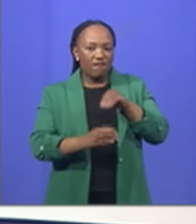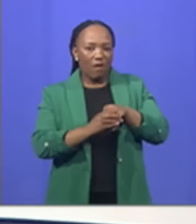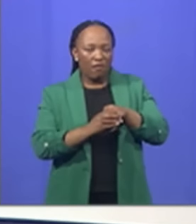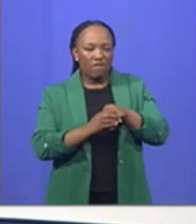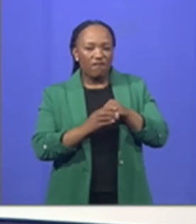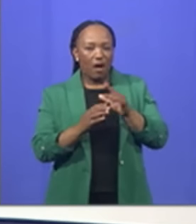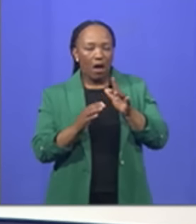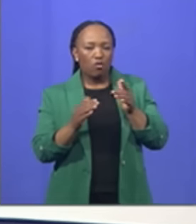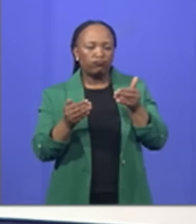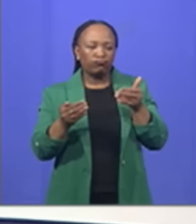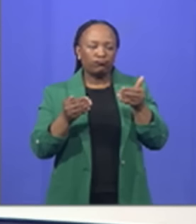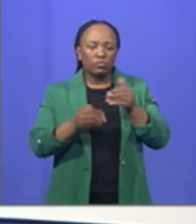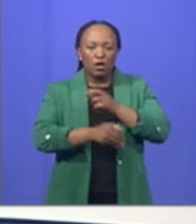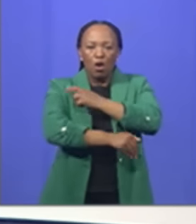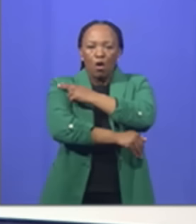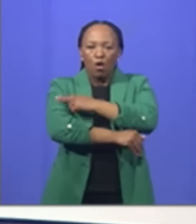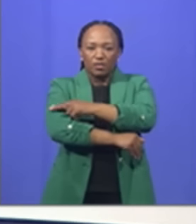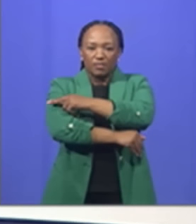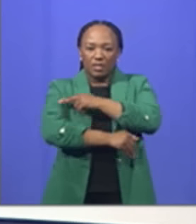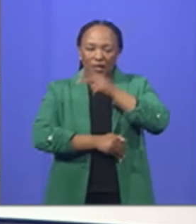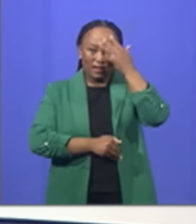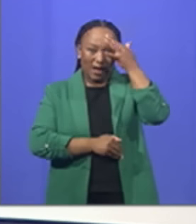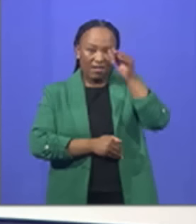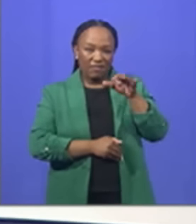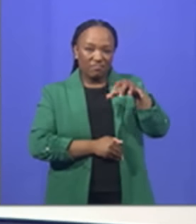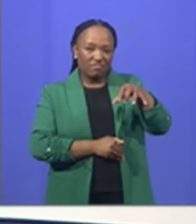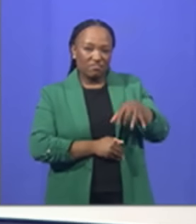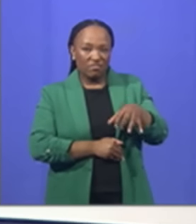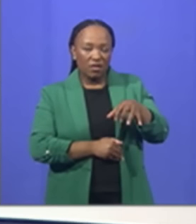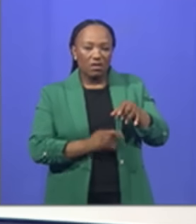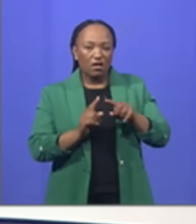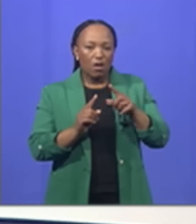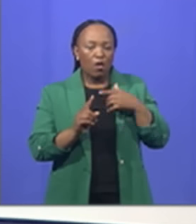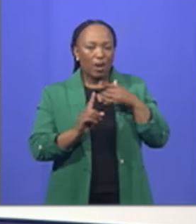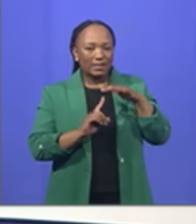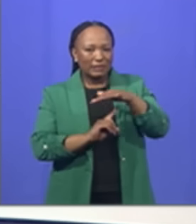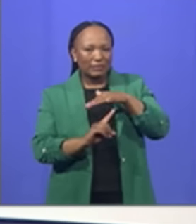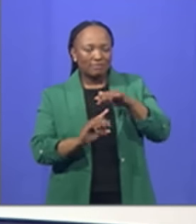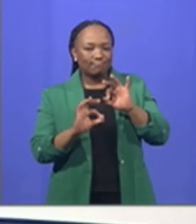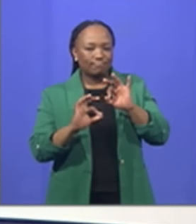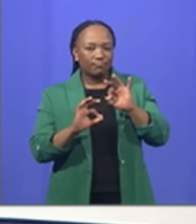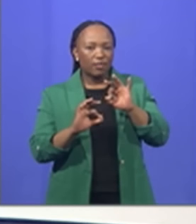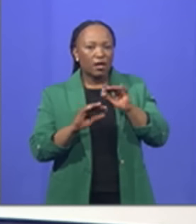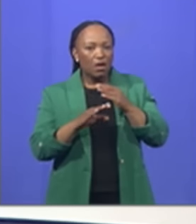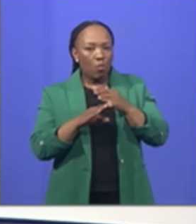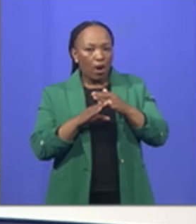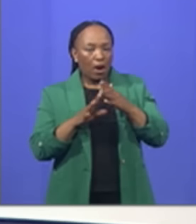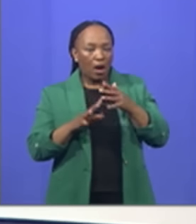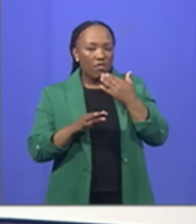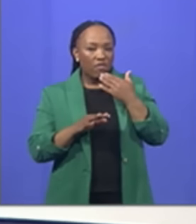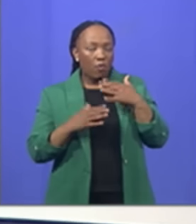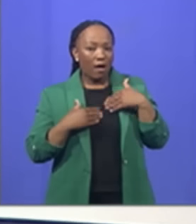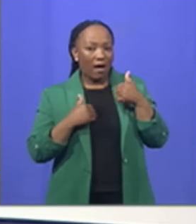tshepedišo ka maokelong a tshela a mmušo le go tliša go se dudišege ka ga kgatelelo yeo bašomi ba tša maphelo ba